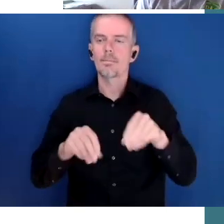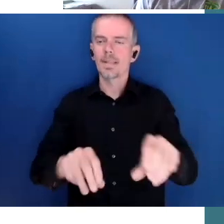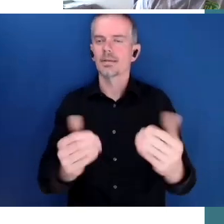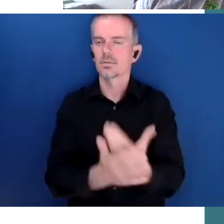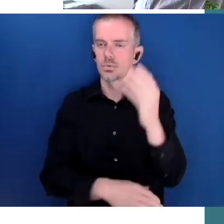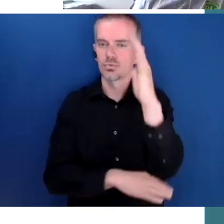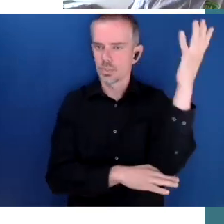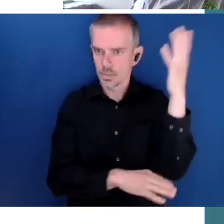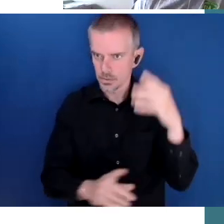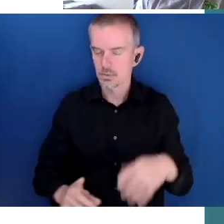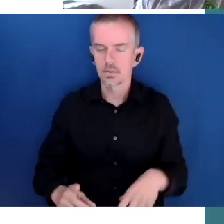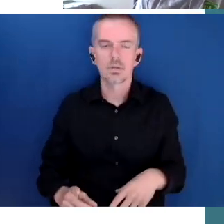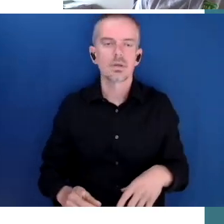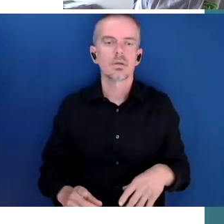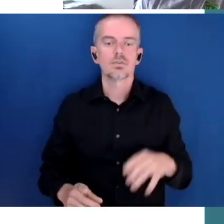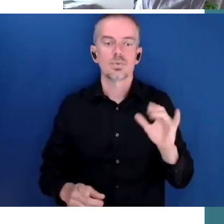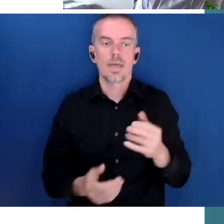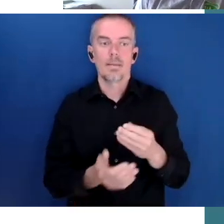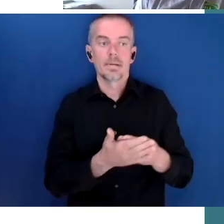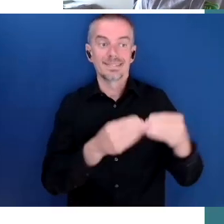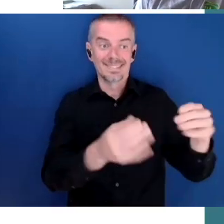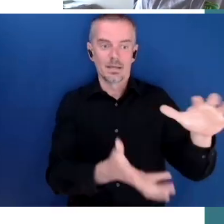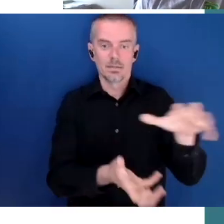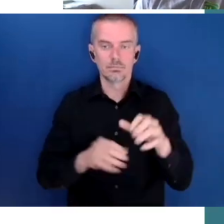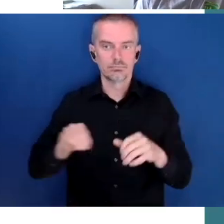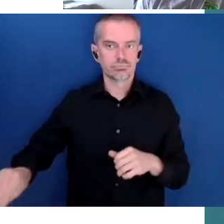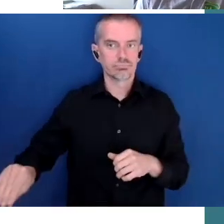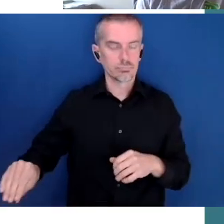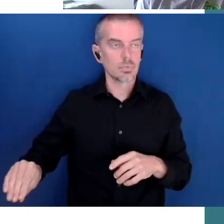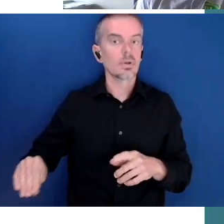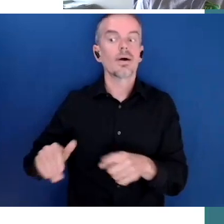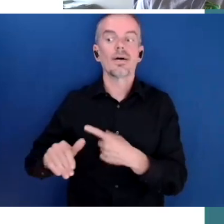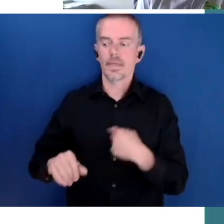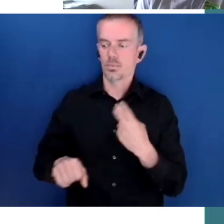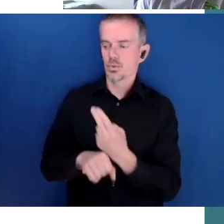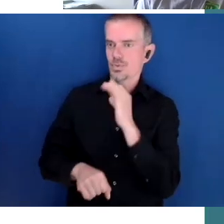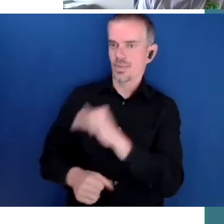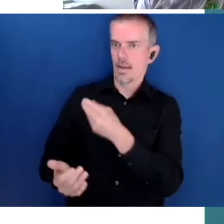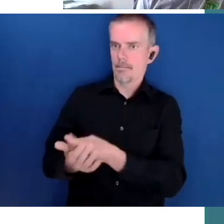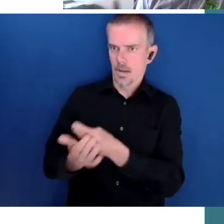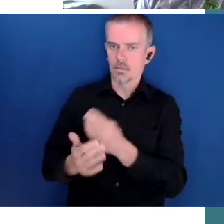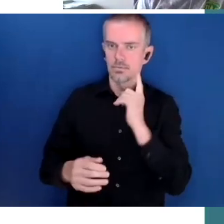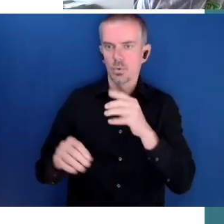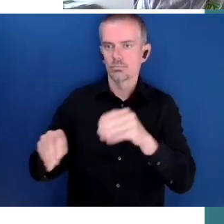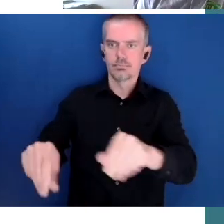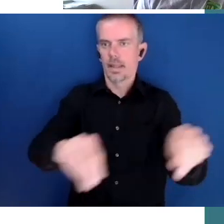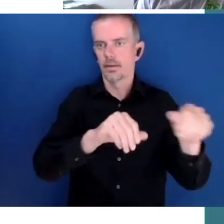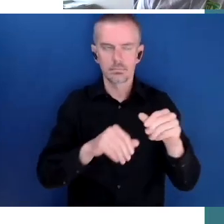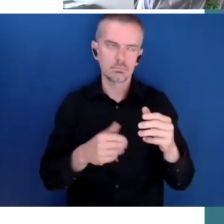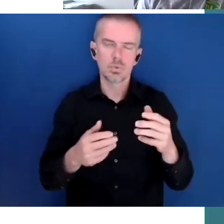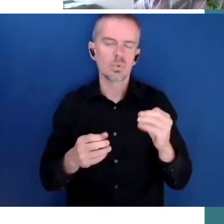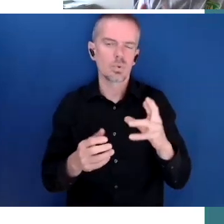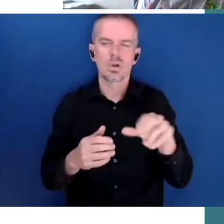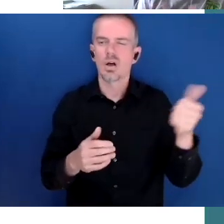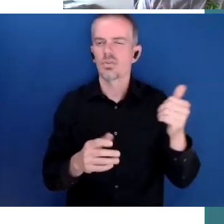fund dollars to go and do the reforestation work that Congress has directed us to do with the money that we collected. Another example is